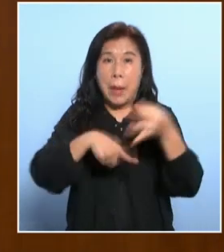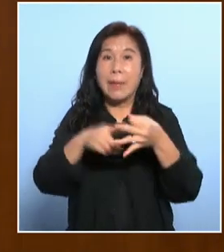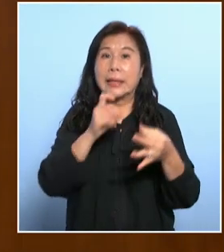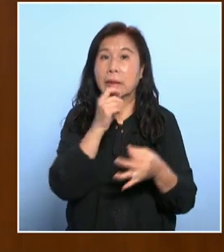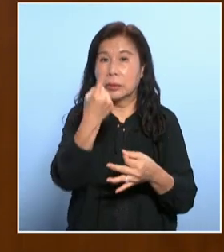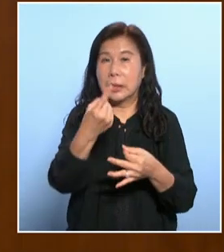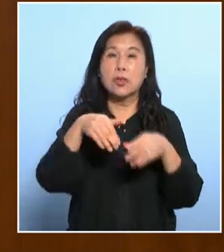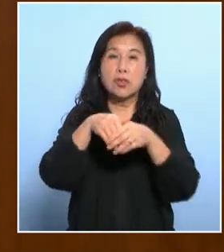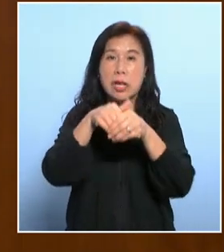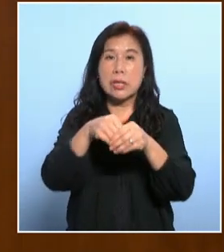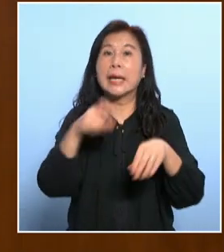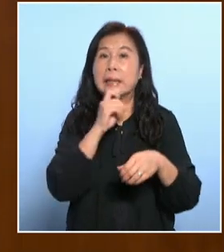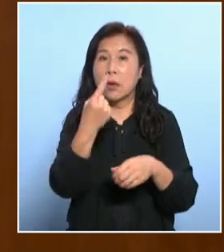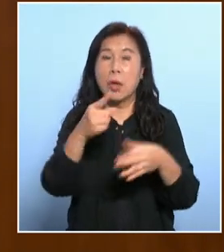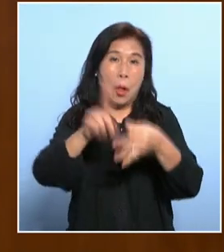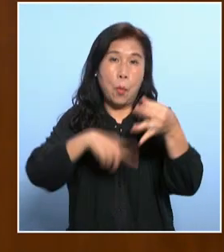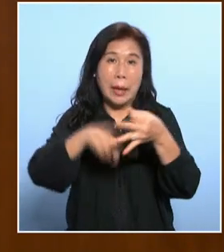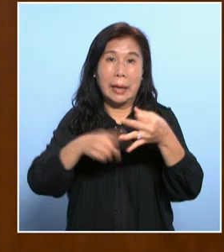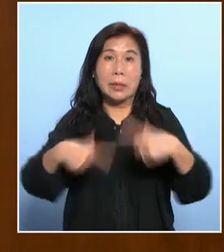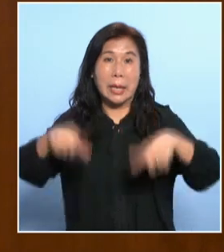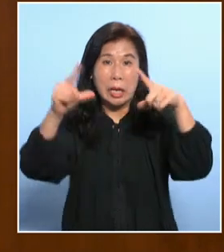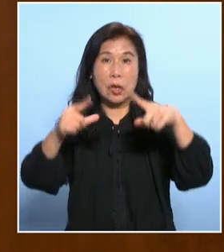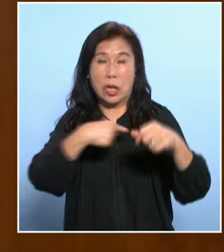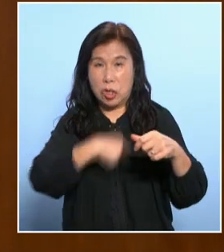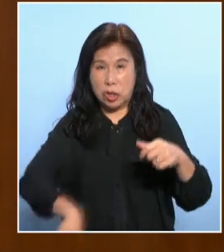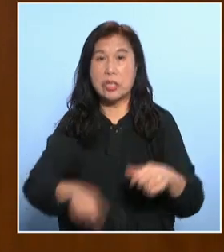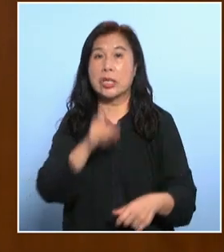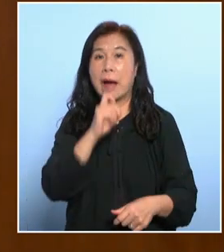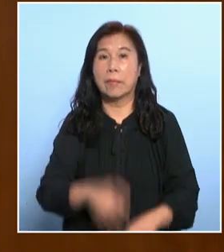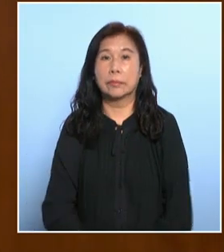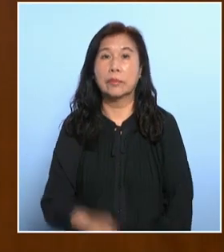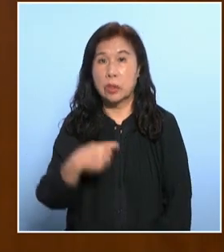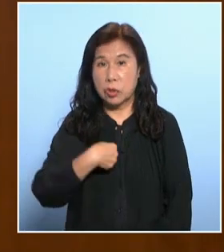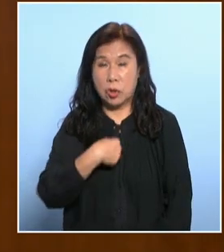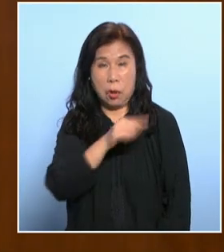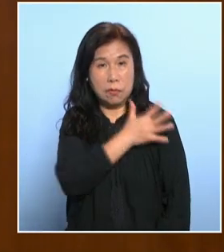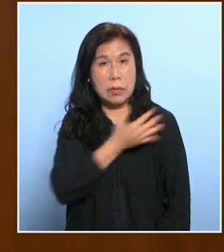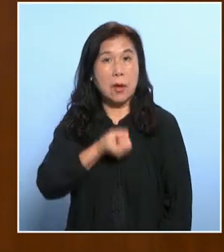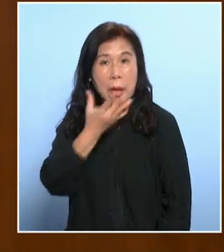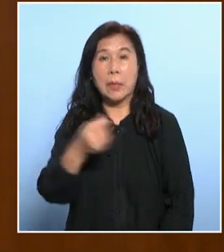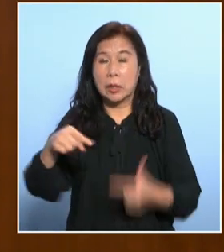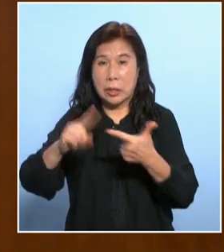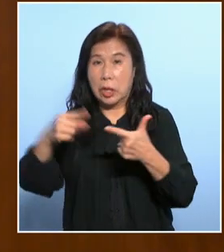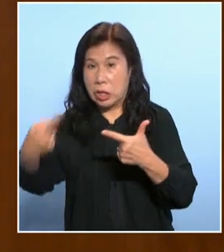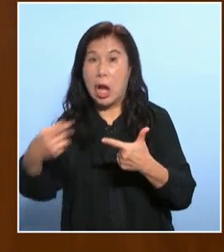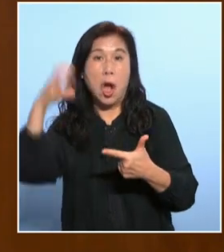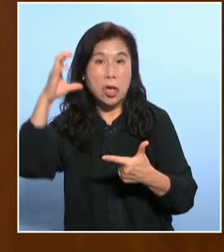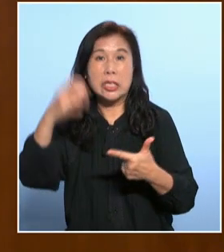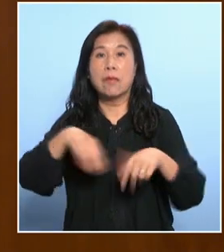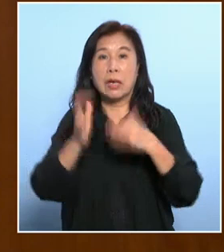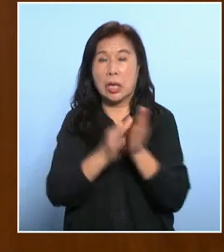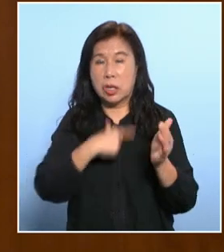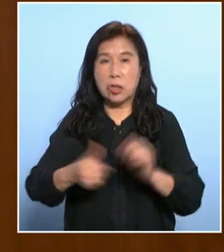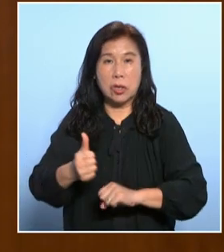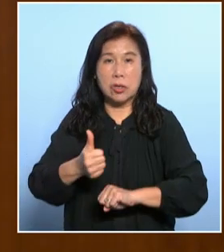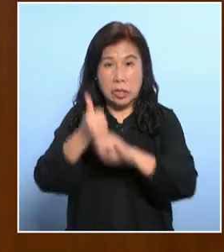only one valid nomination has been received. Dr. David Lam was being nominated by myself, and the